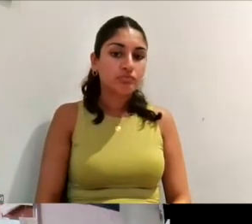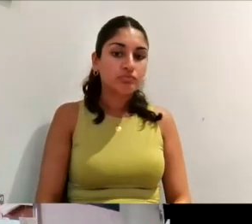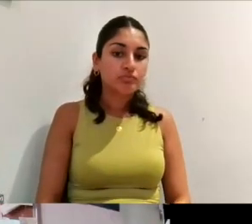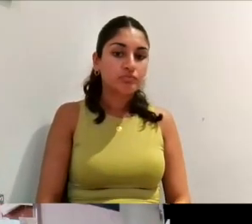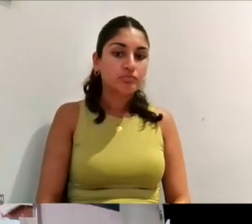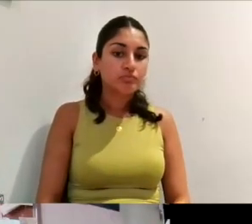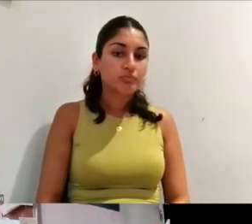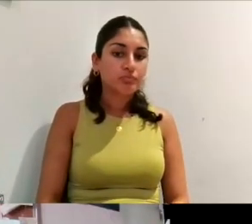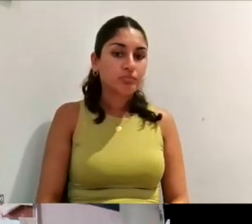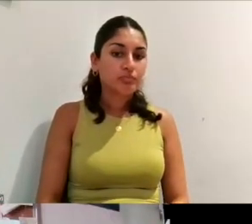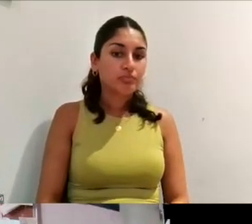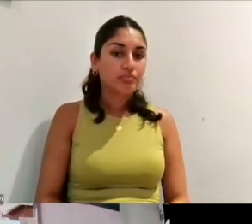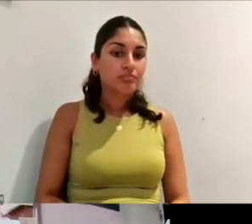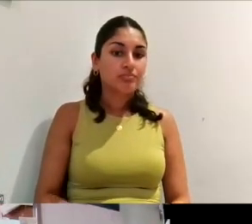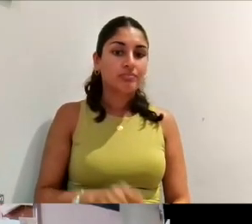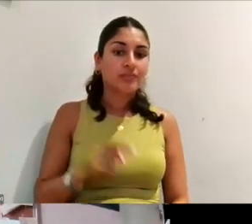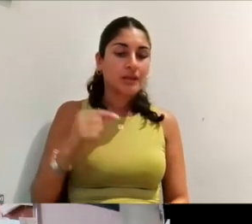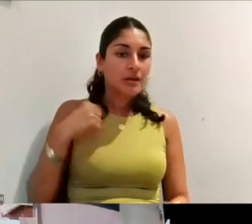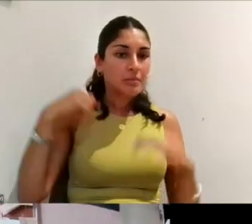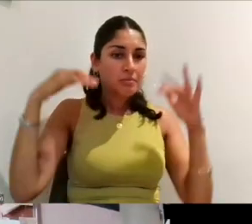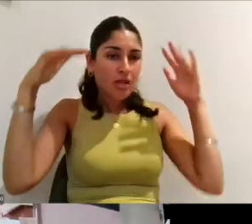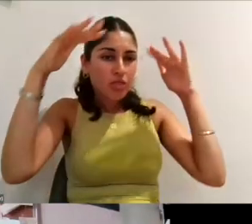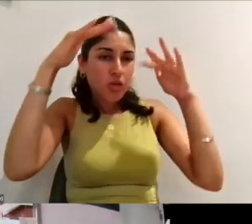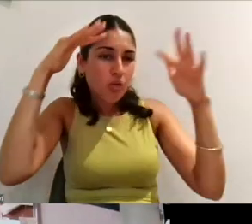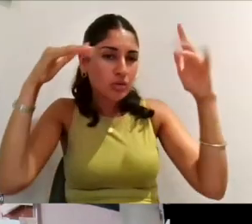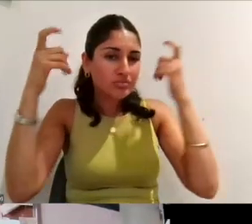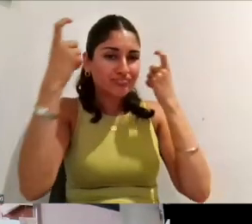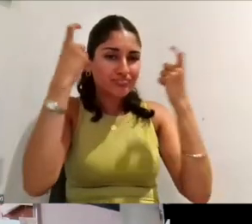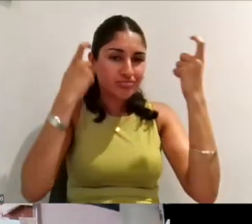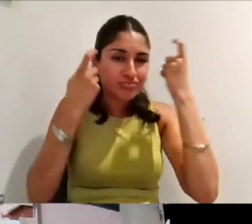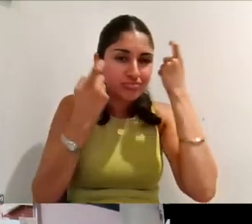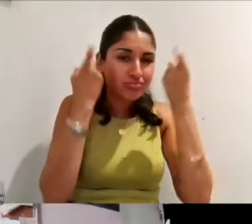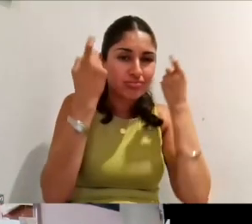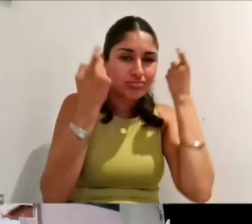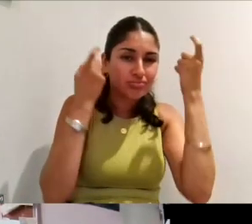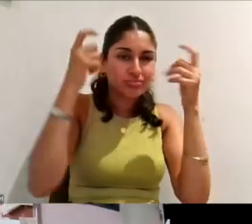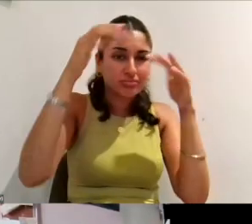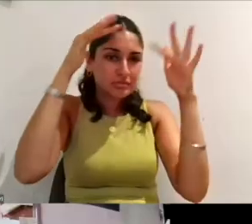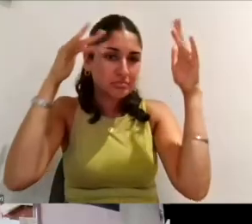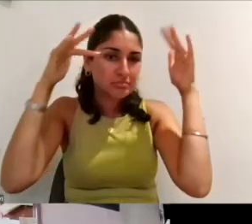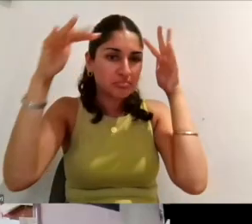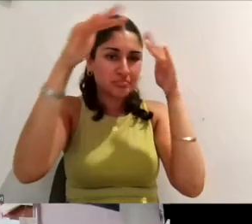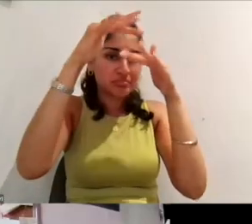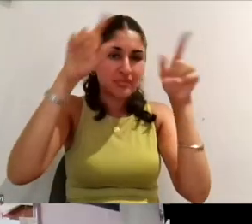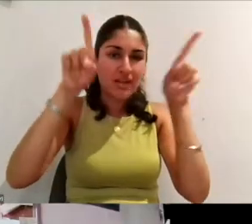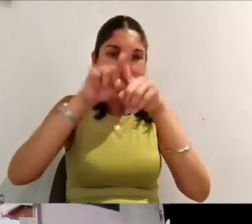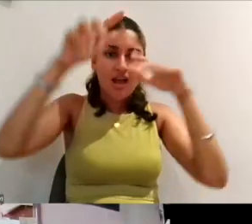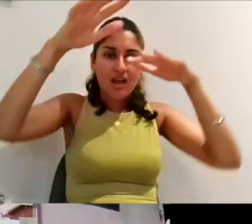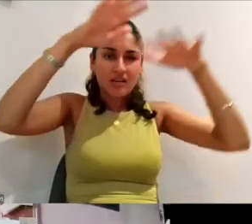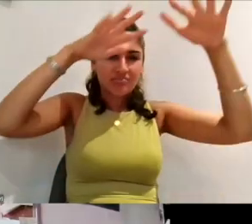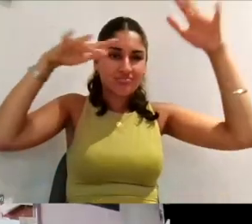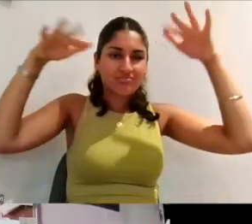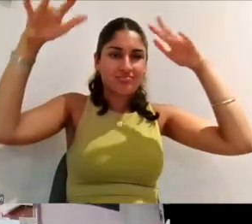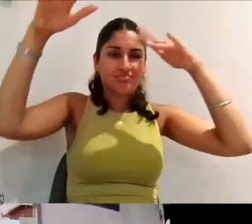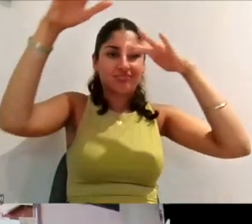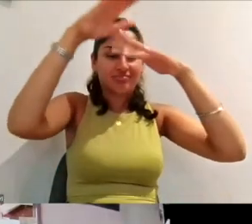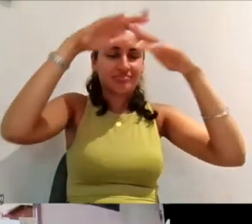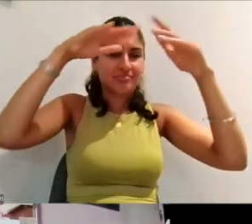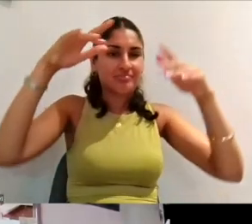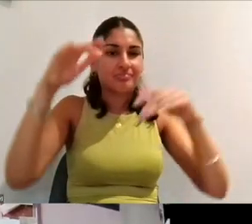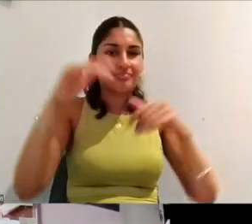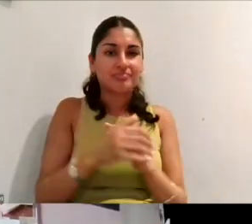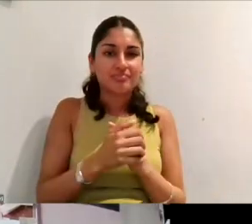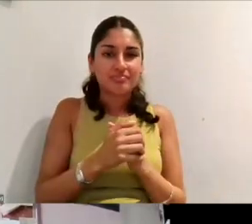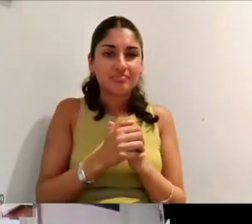wild, like clouds of cosmic energy. Could someone really